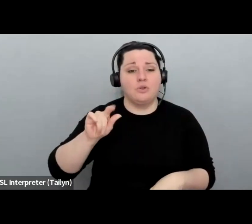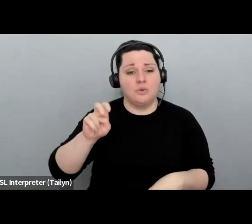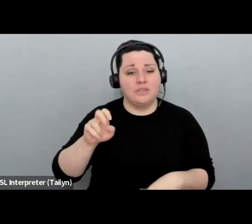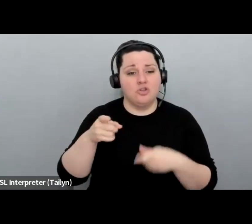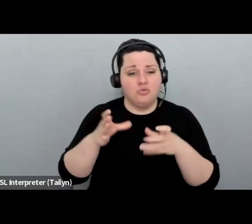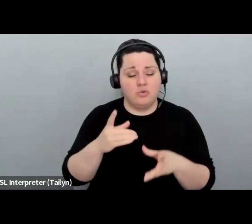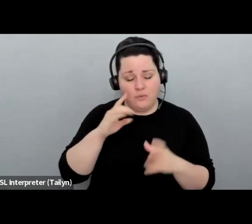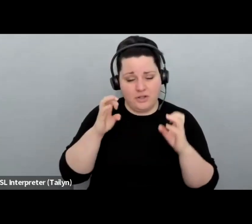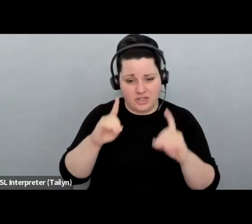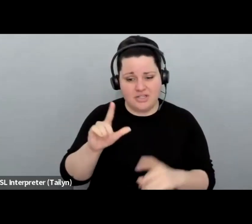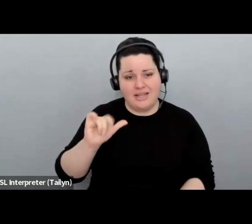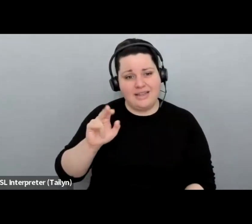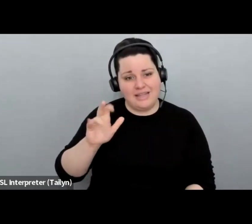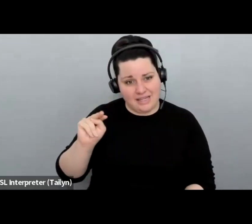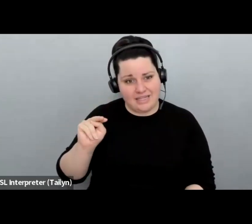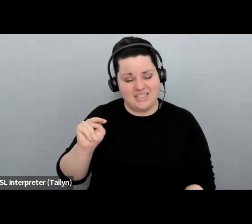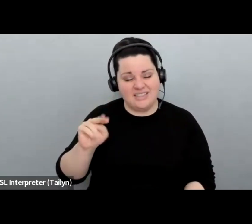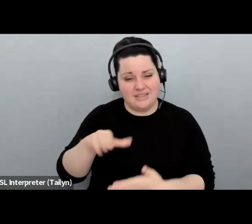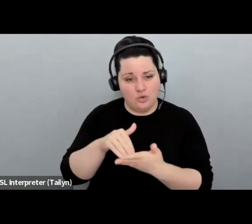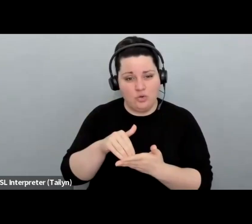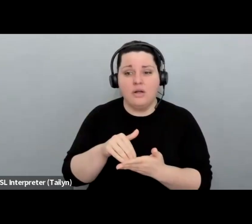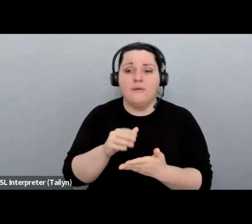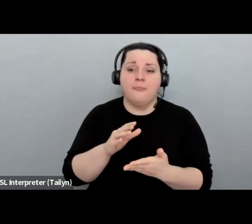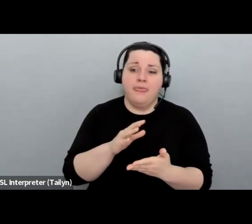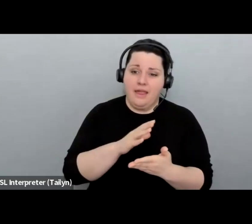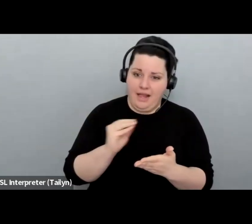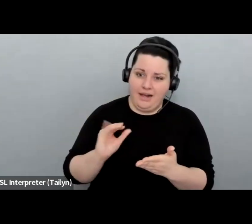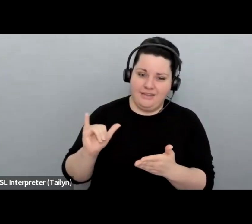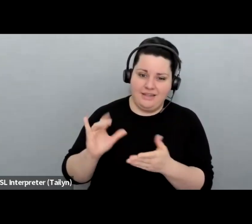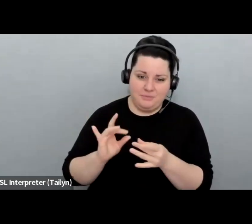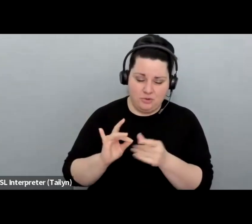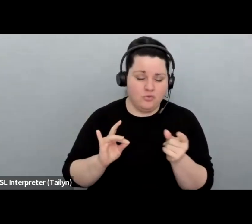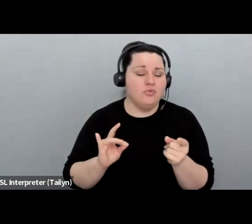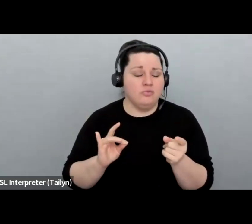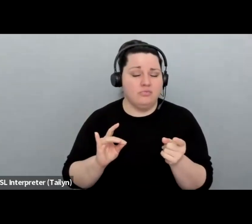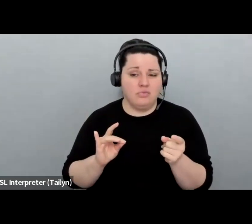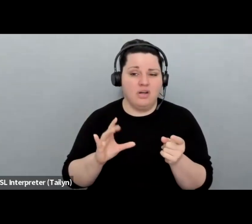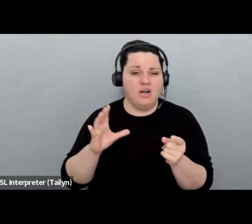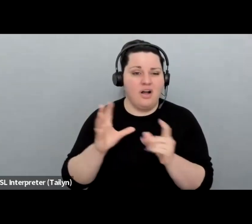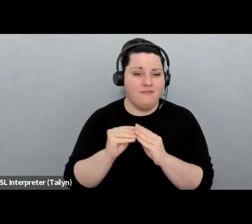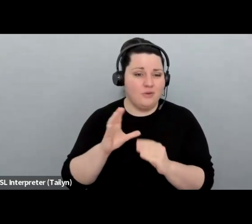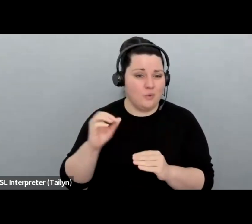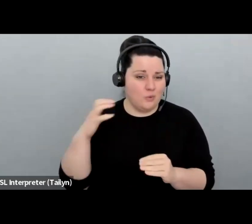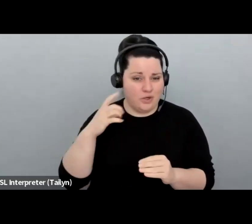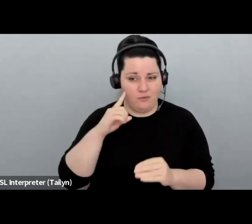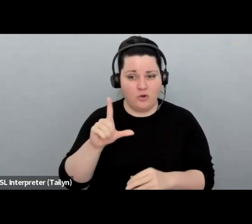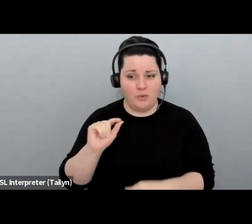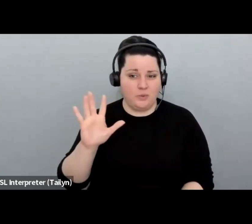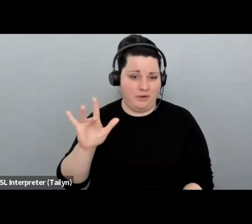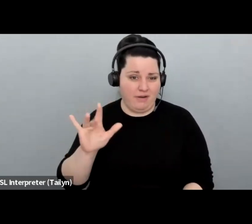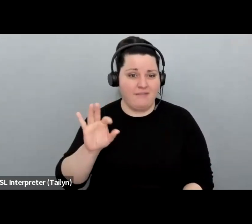at Lincoln Center Theater, and as Kim mentioned, one of the conference co-chairs of the